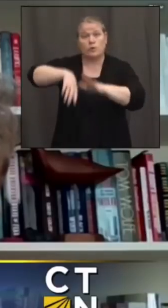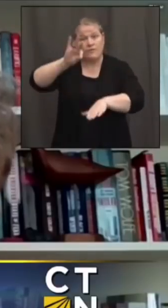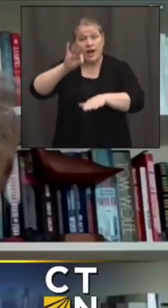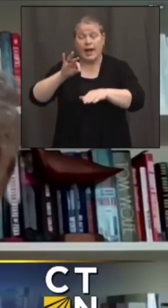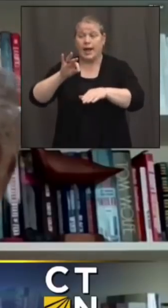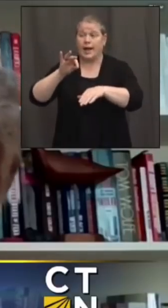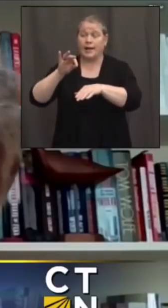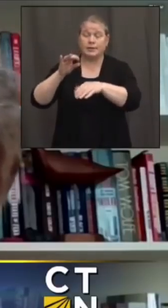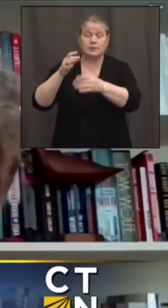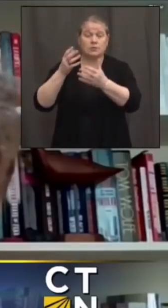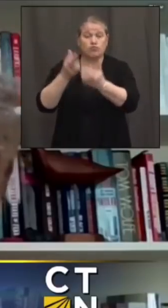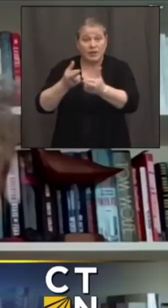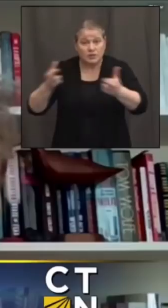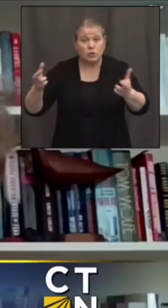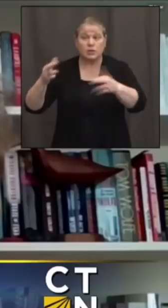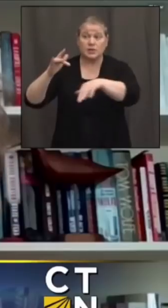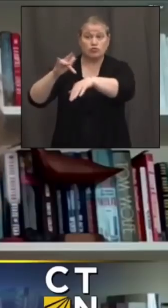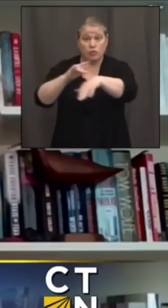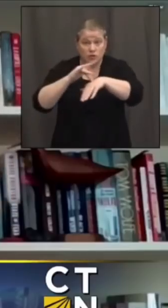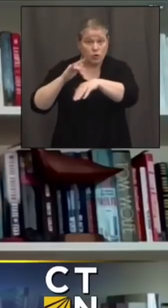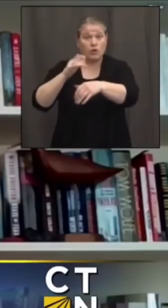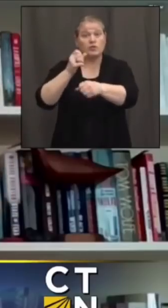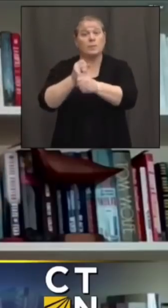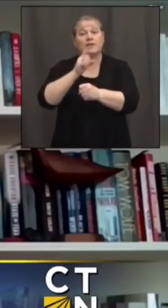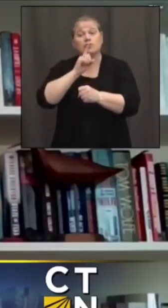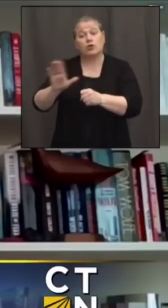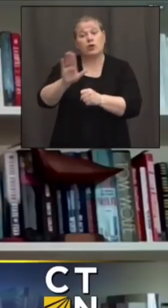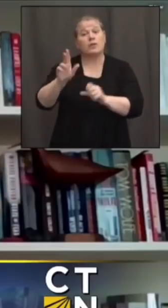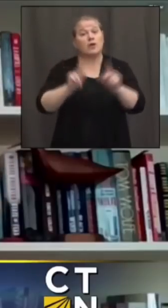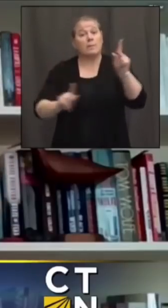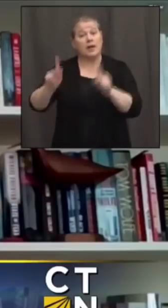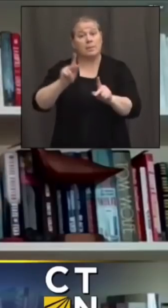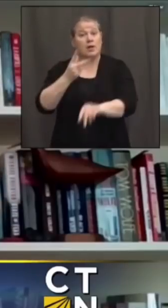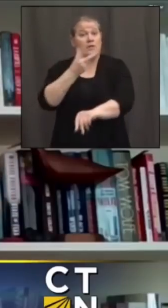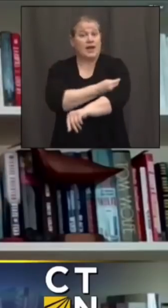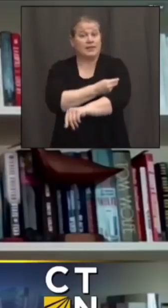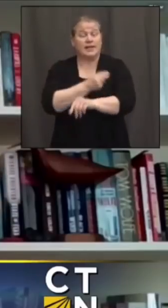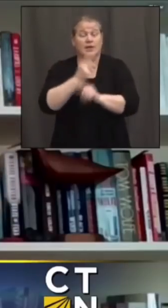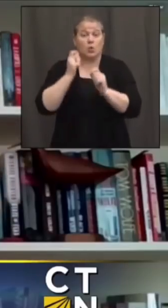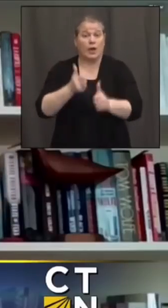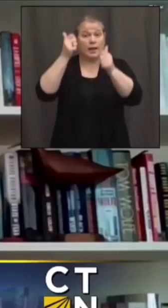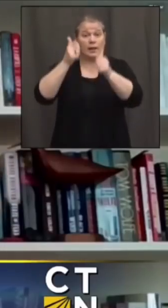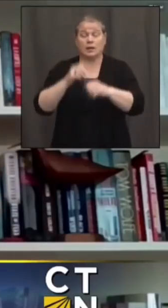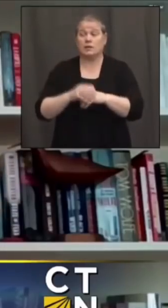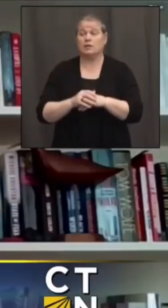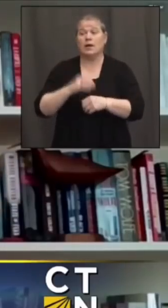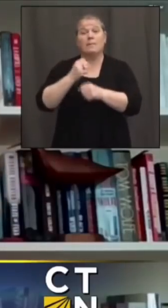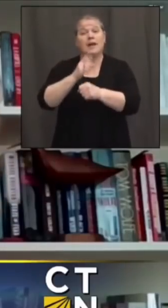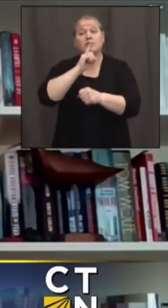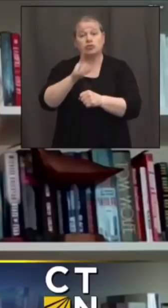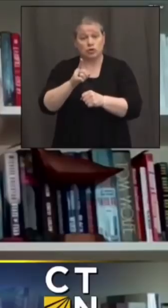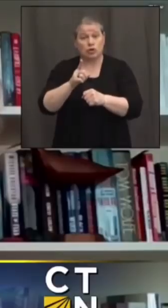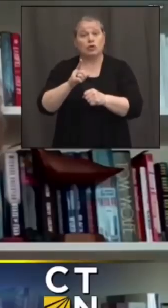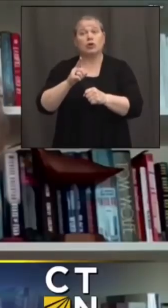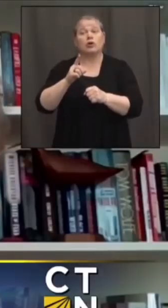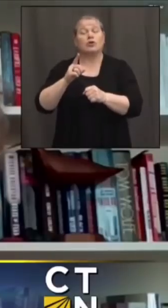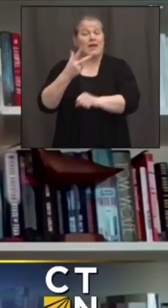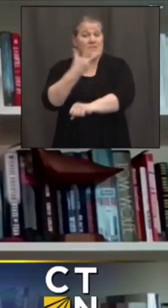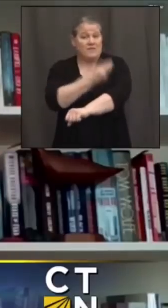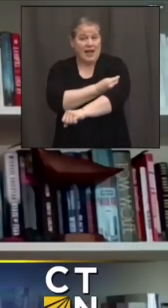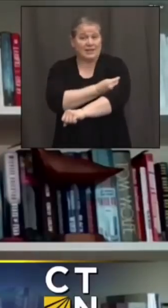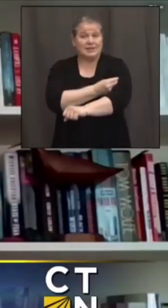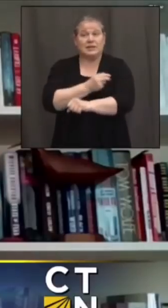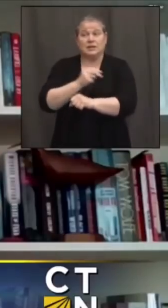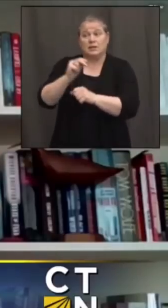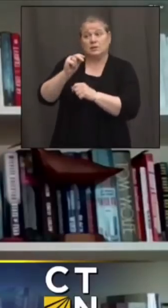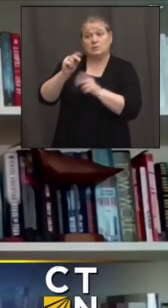population vaccinated quickly, making sure that they have vaccinating partners. There are 2 federally qualified health centers in the area that